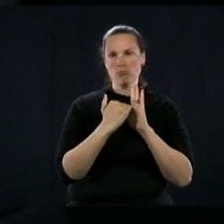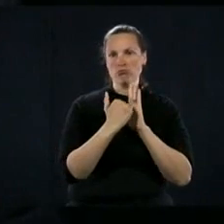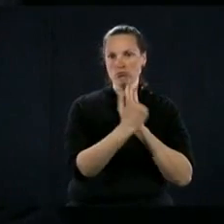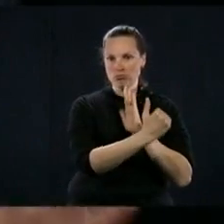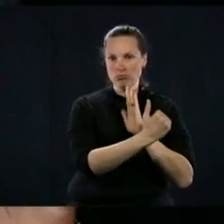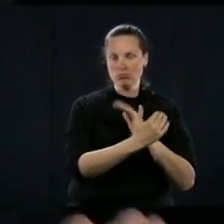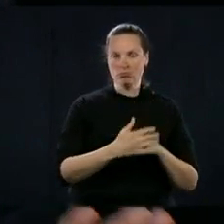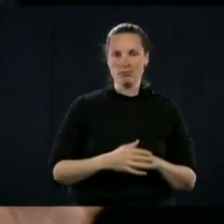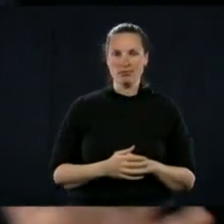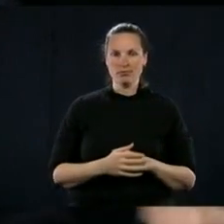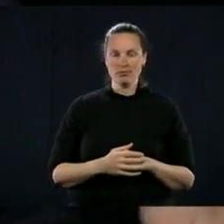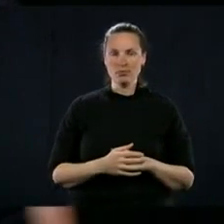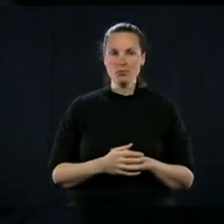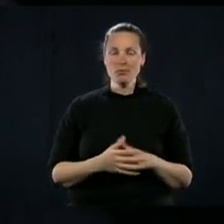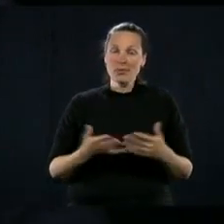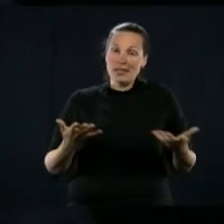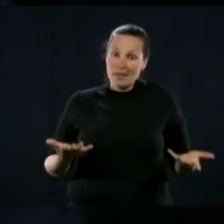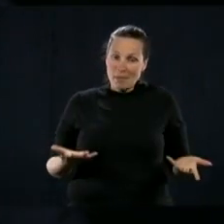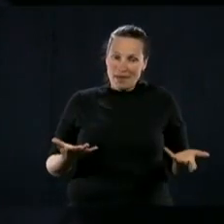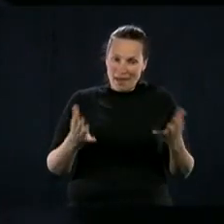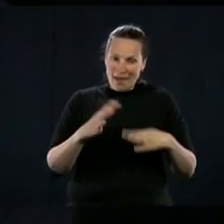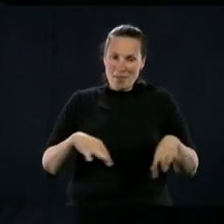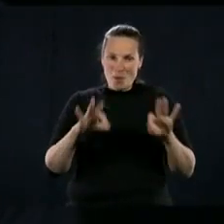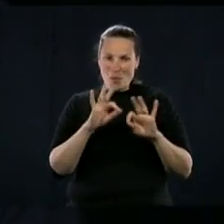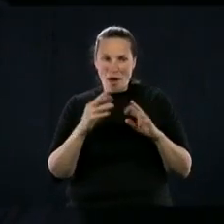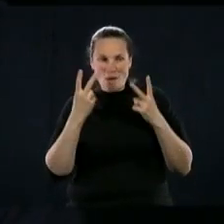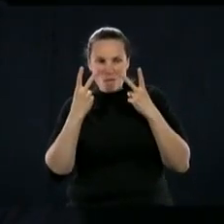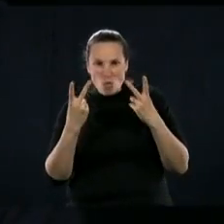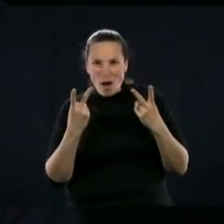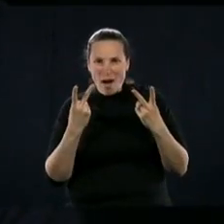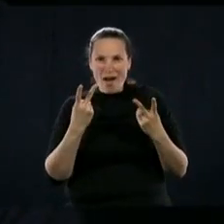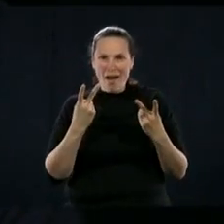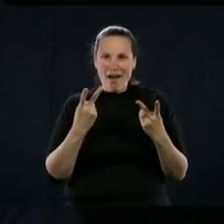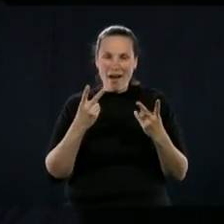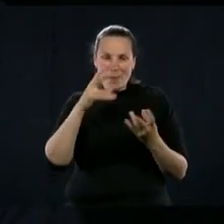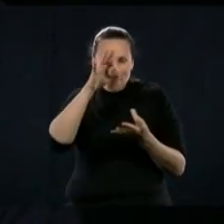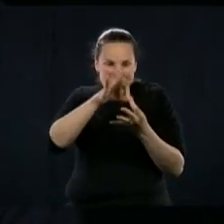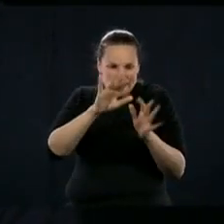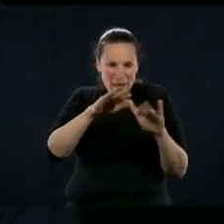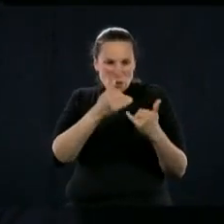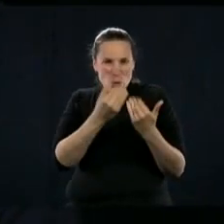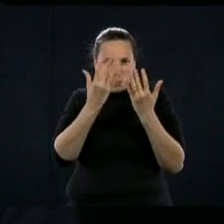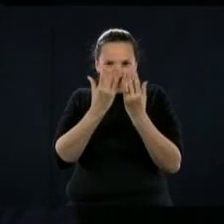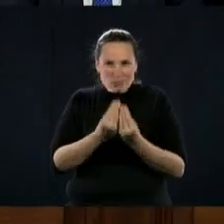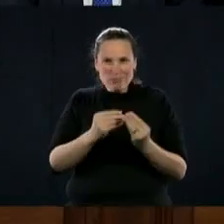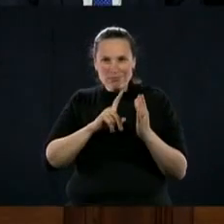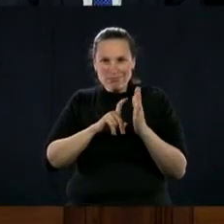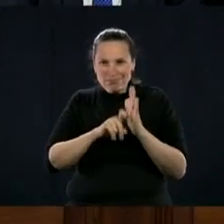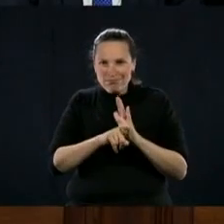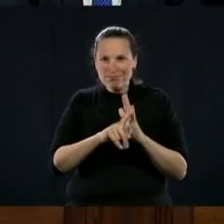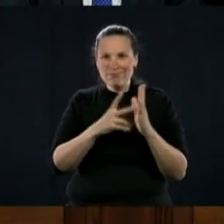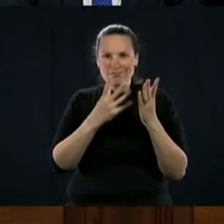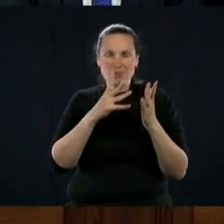So that is why we have to look at things properly and in detail.